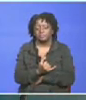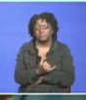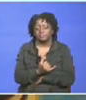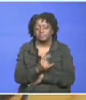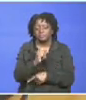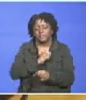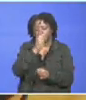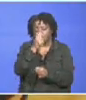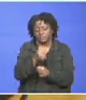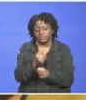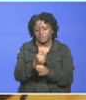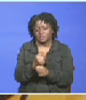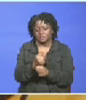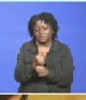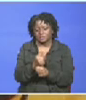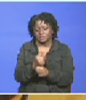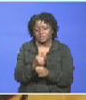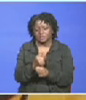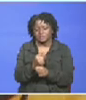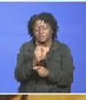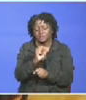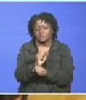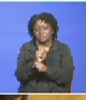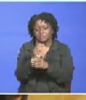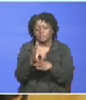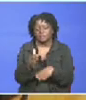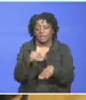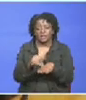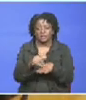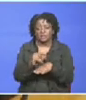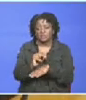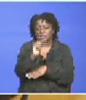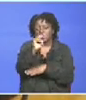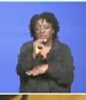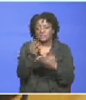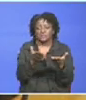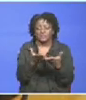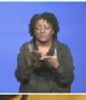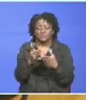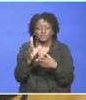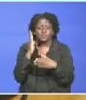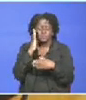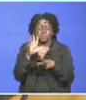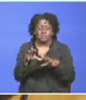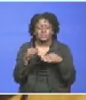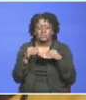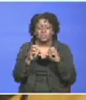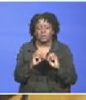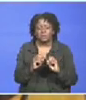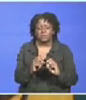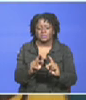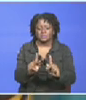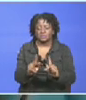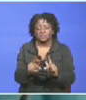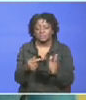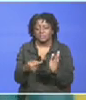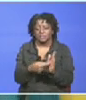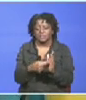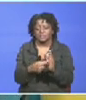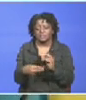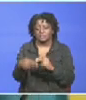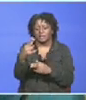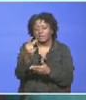that the broadcasters at the Northern Service will embrace the opportunity that this upgrade